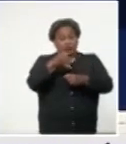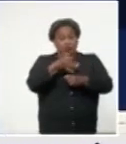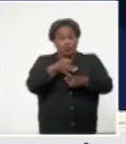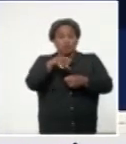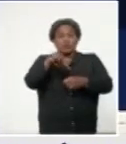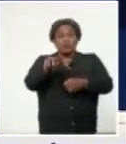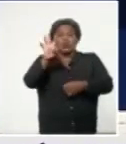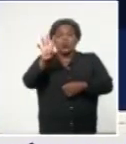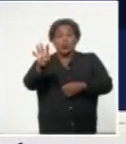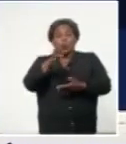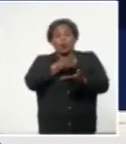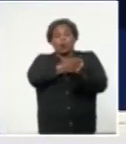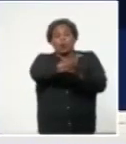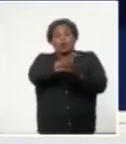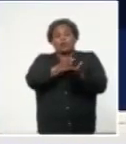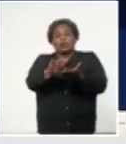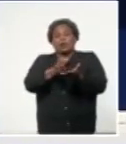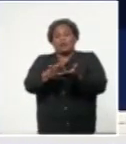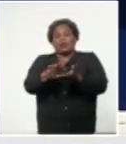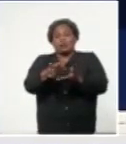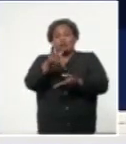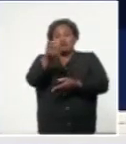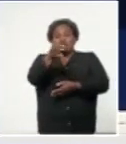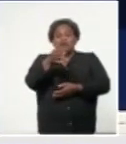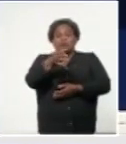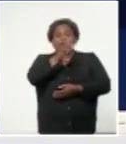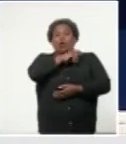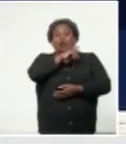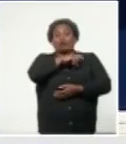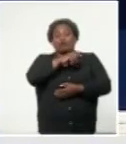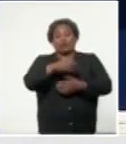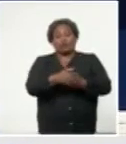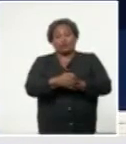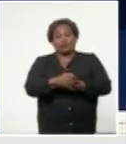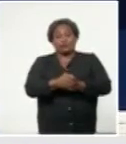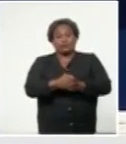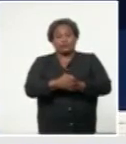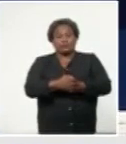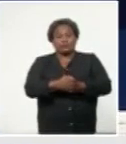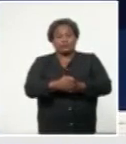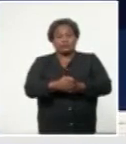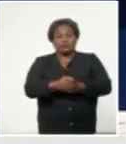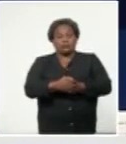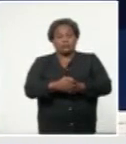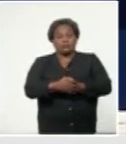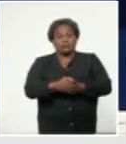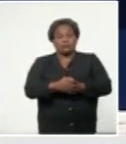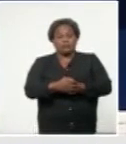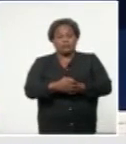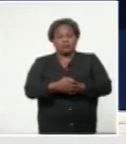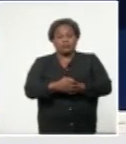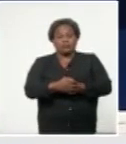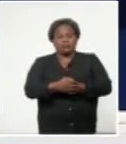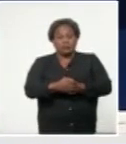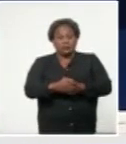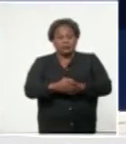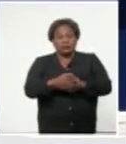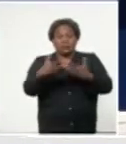And undoubtedly, this situation is a result from some irregularity. And when I